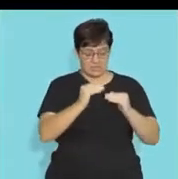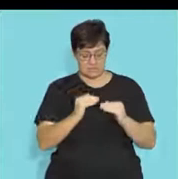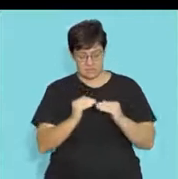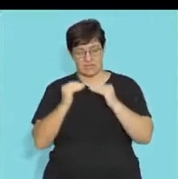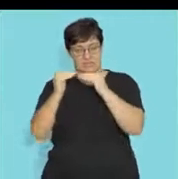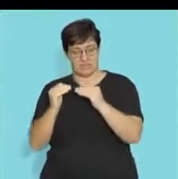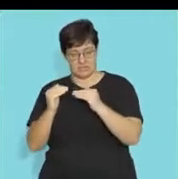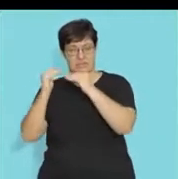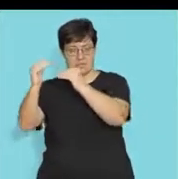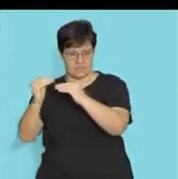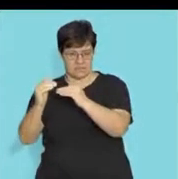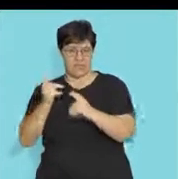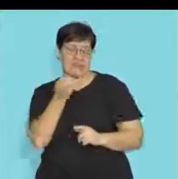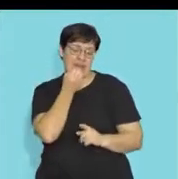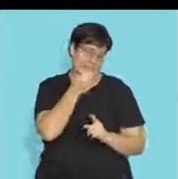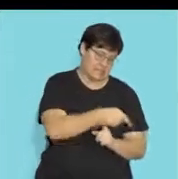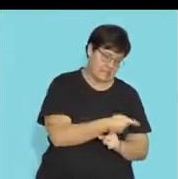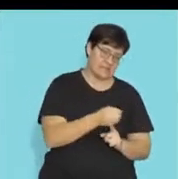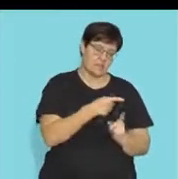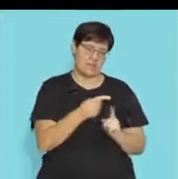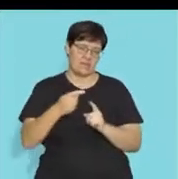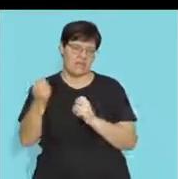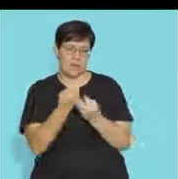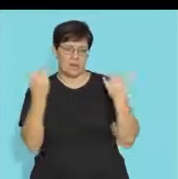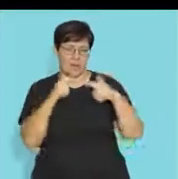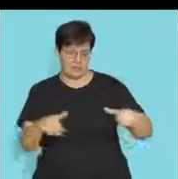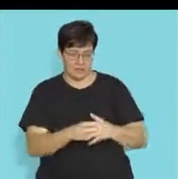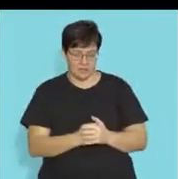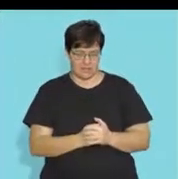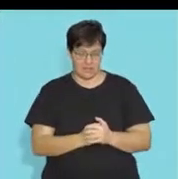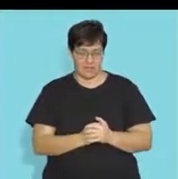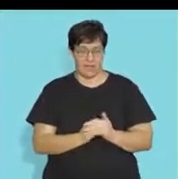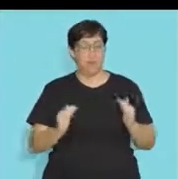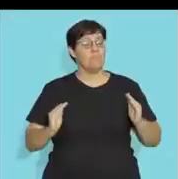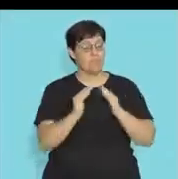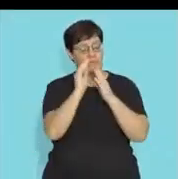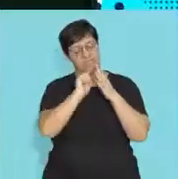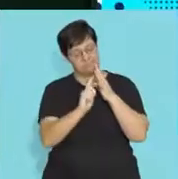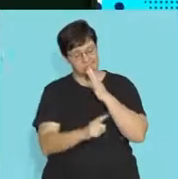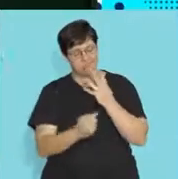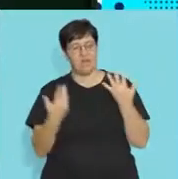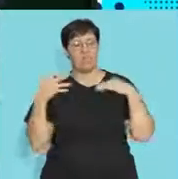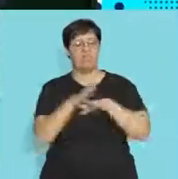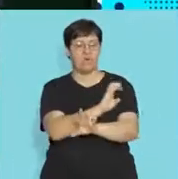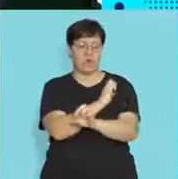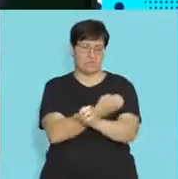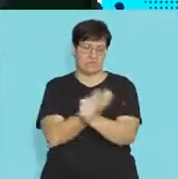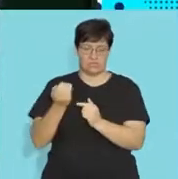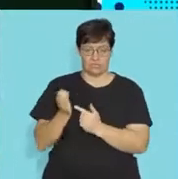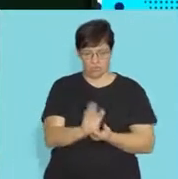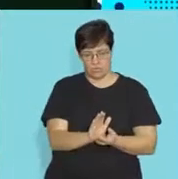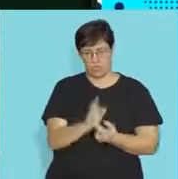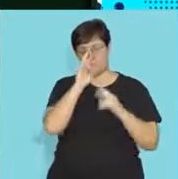animals on the different trophic levels of an ecosystem. So we have different types of pyramids that illustrate the flow of